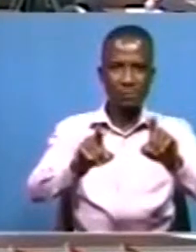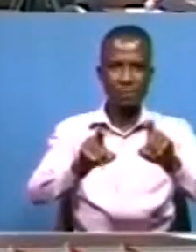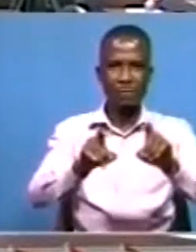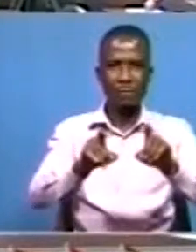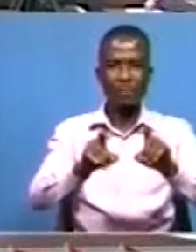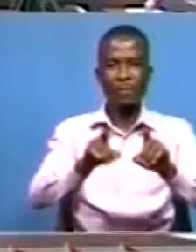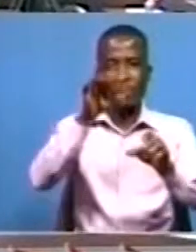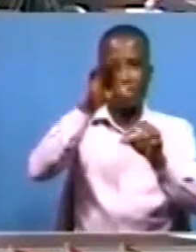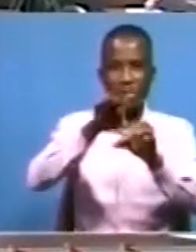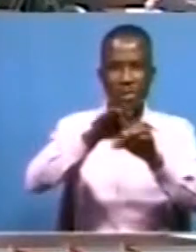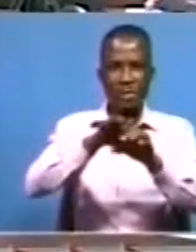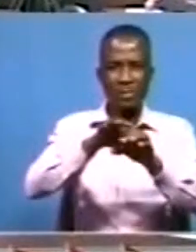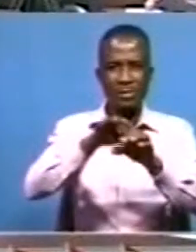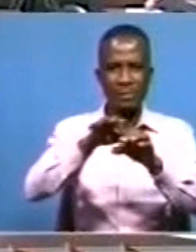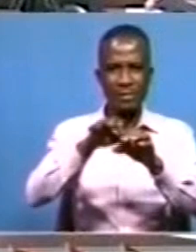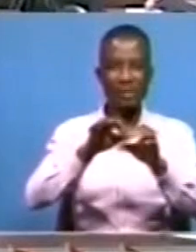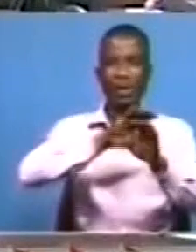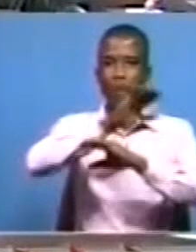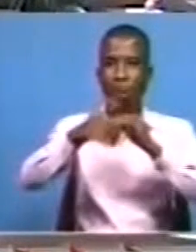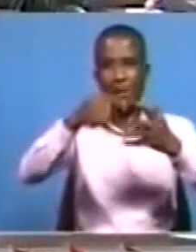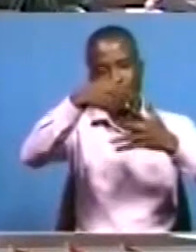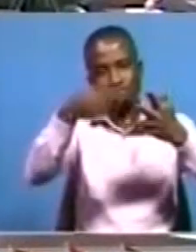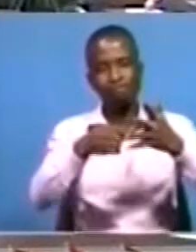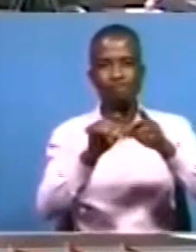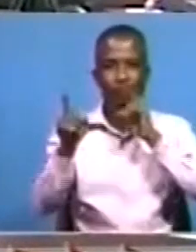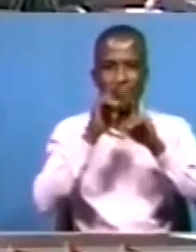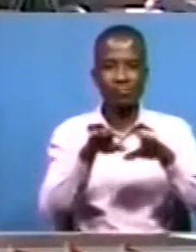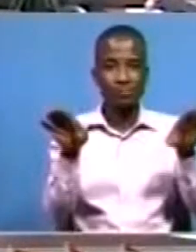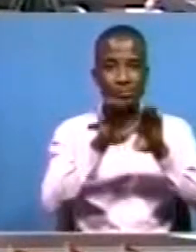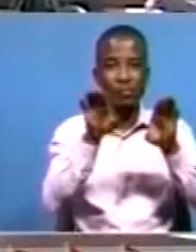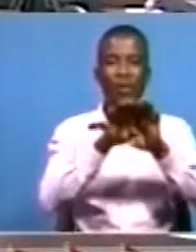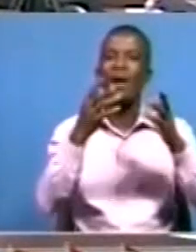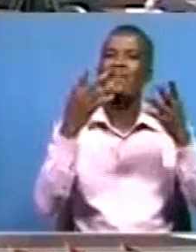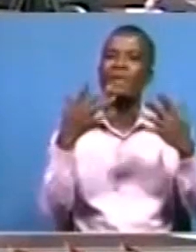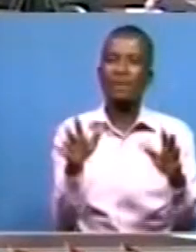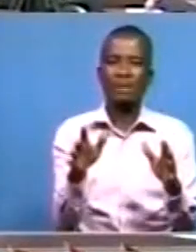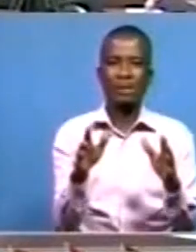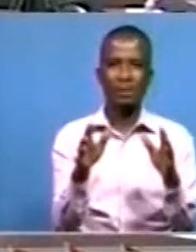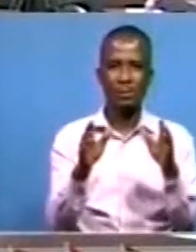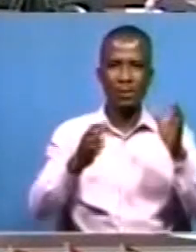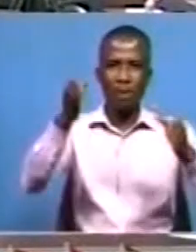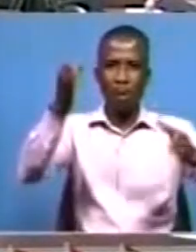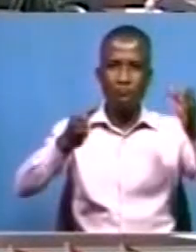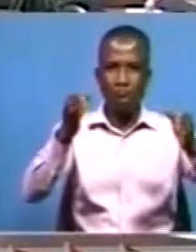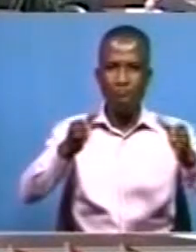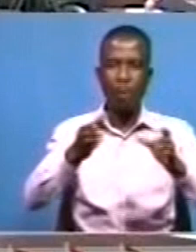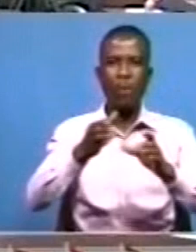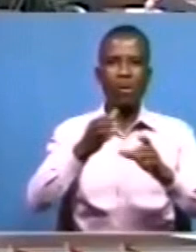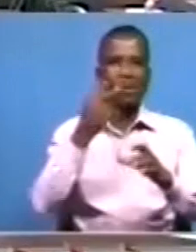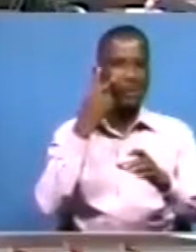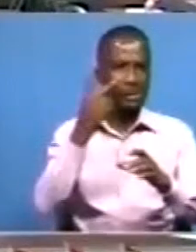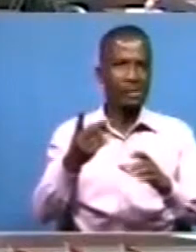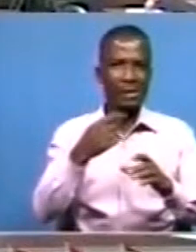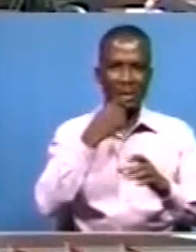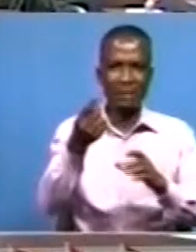witness for the petitioner after all the parties had closed their cases was dismissed because the court in its ruling and the review